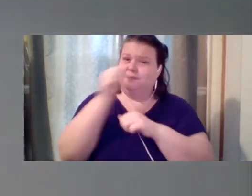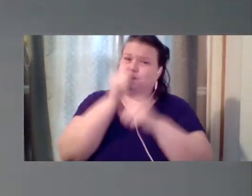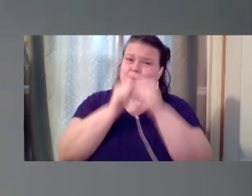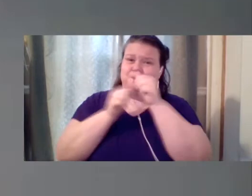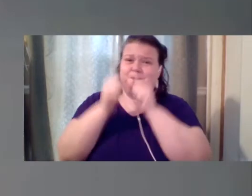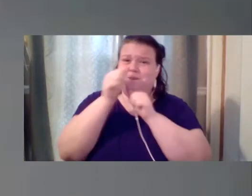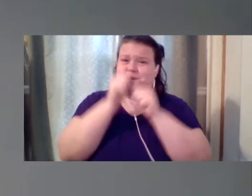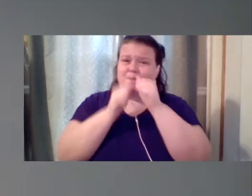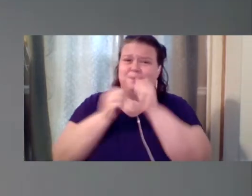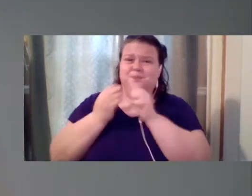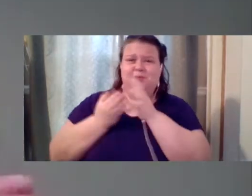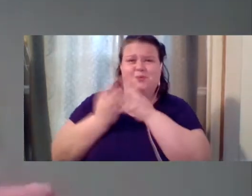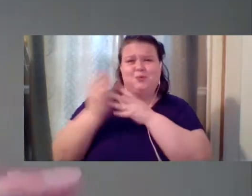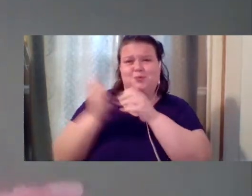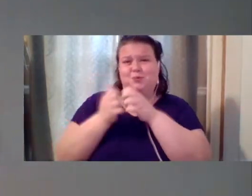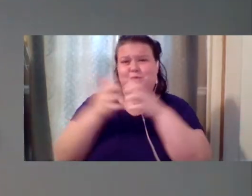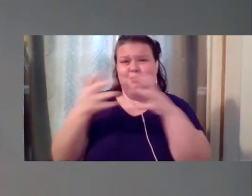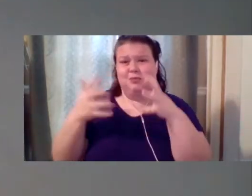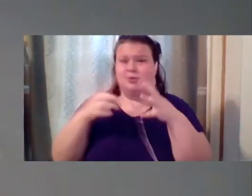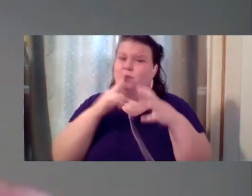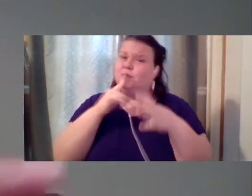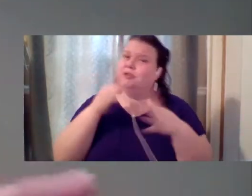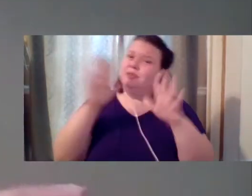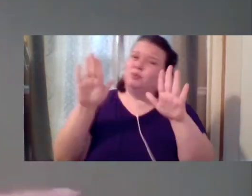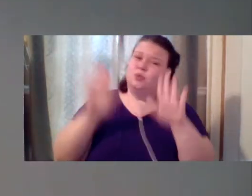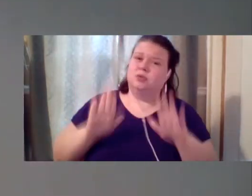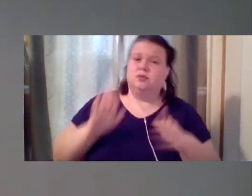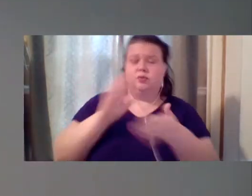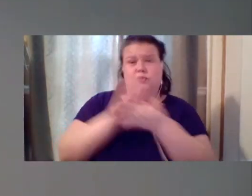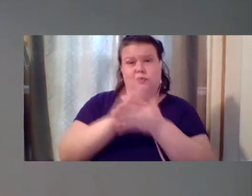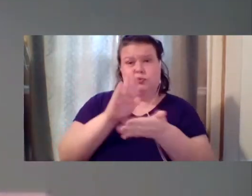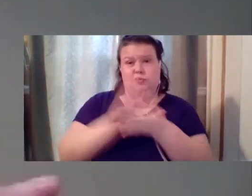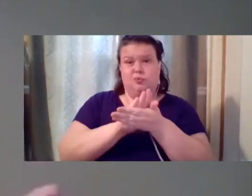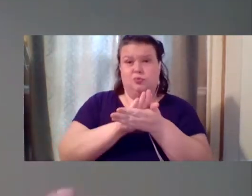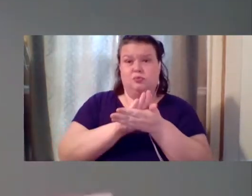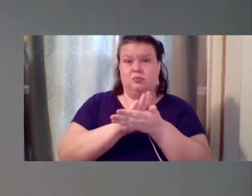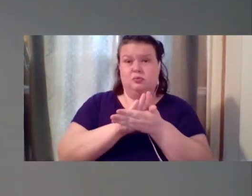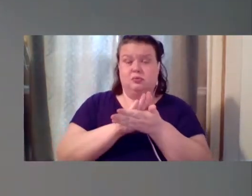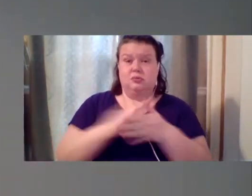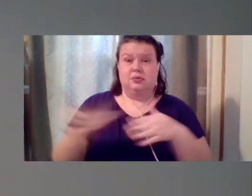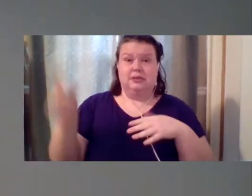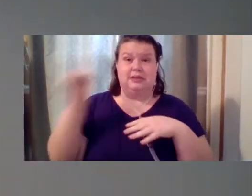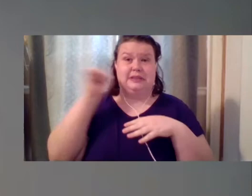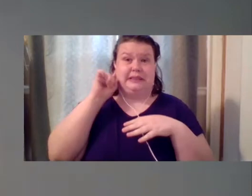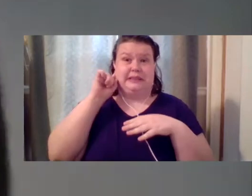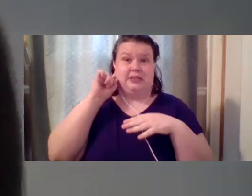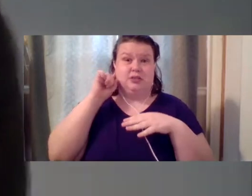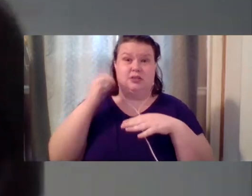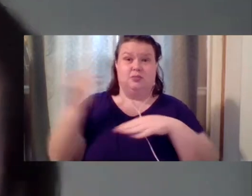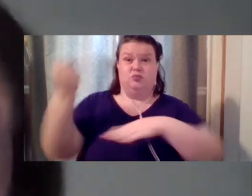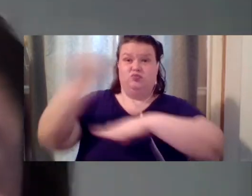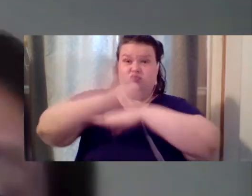just feel like it's just a really good, um, school. So to hear that it would be separated is very disheartening.